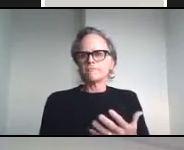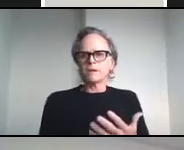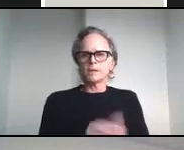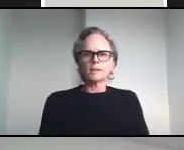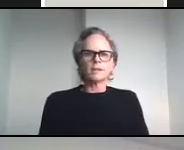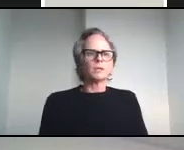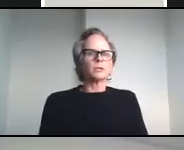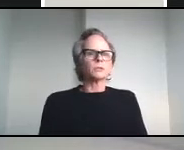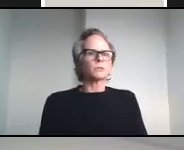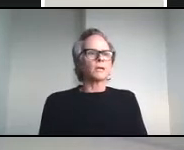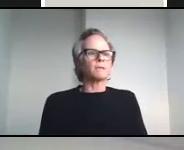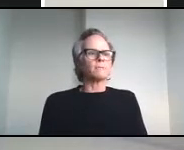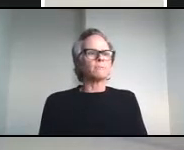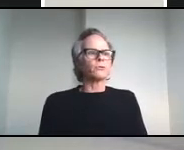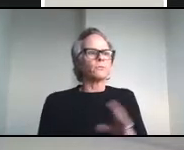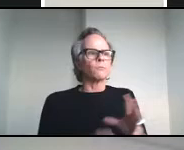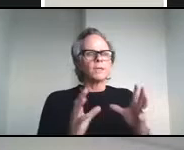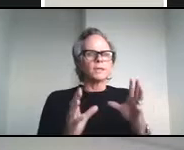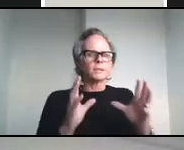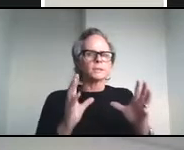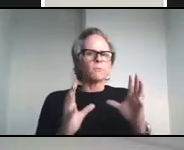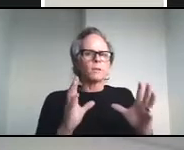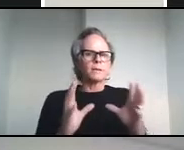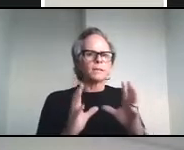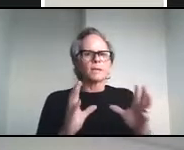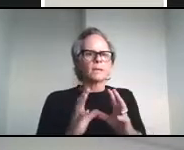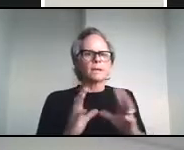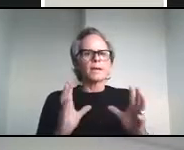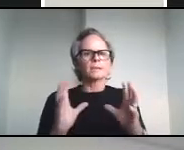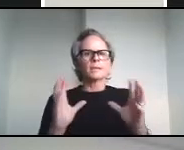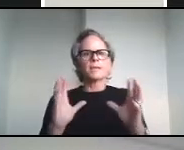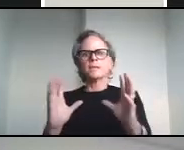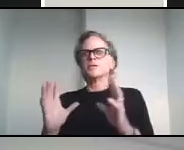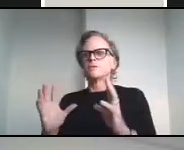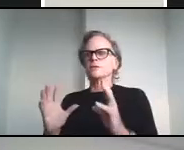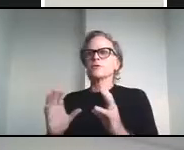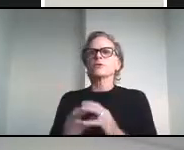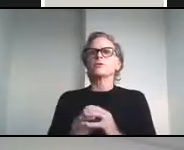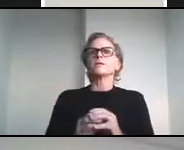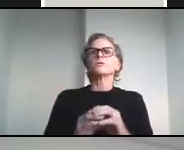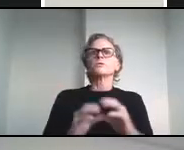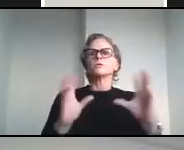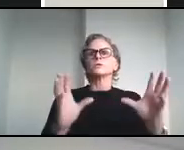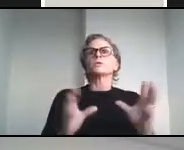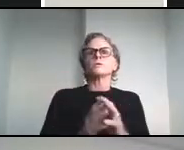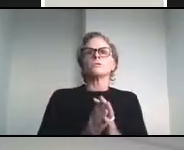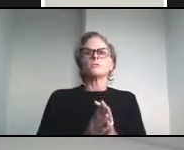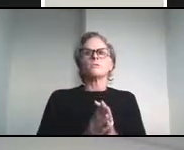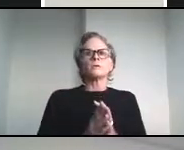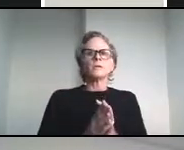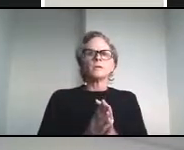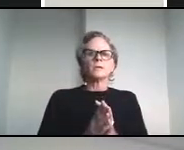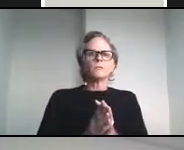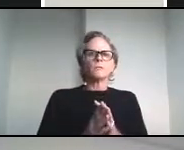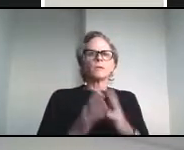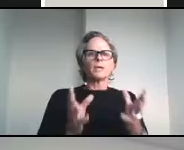in wayfinding and also to kind of improve what we think is a somewhat anticlimactic end of that corridor into a utility room.